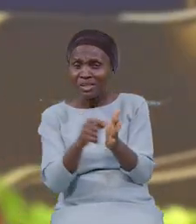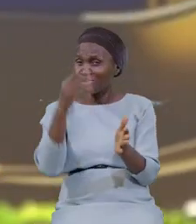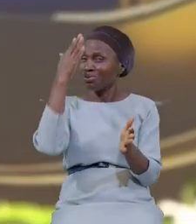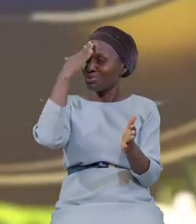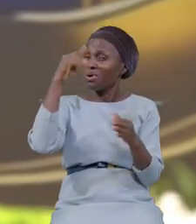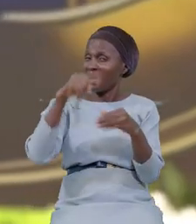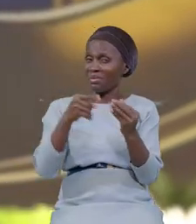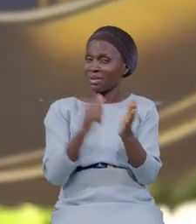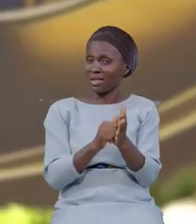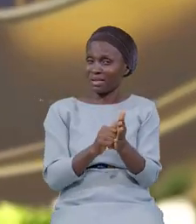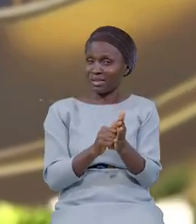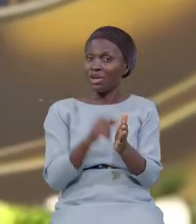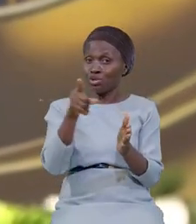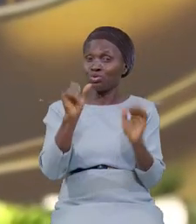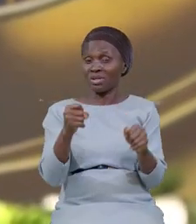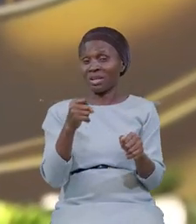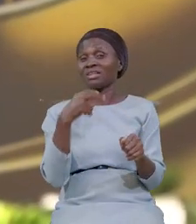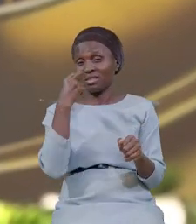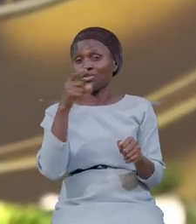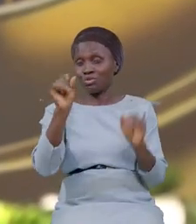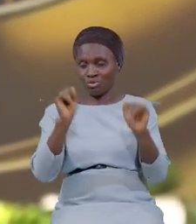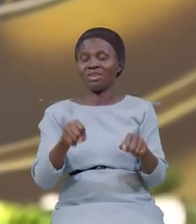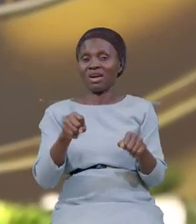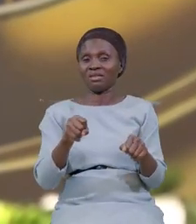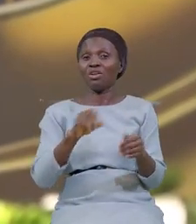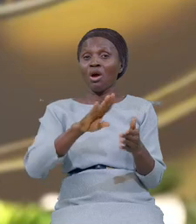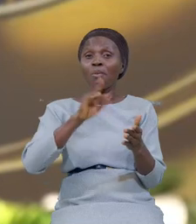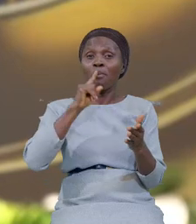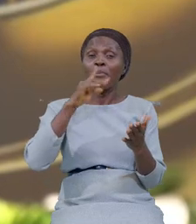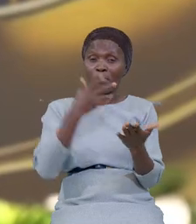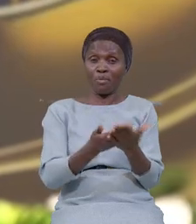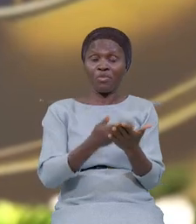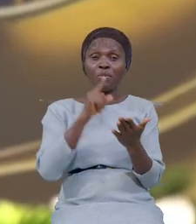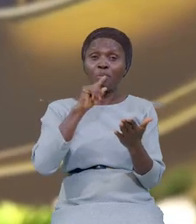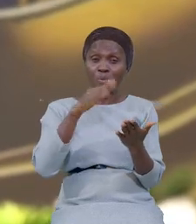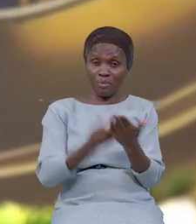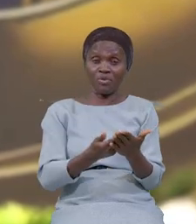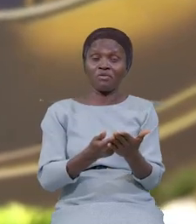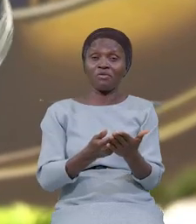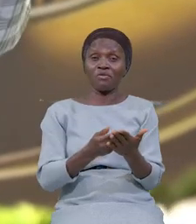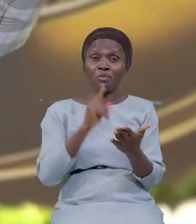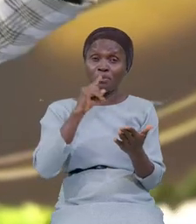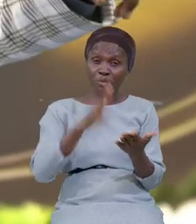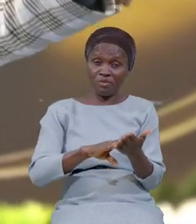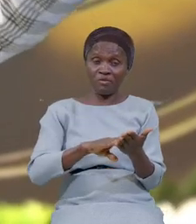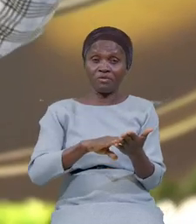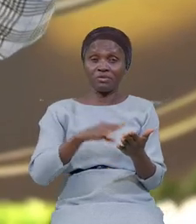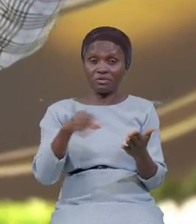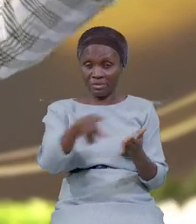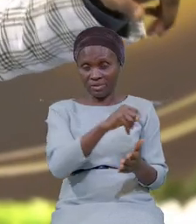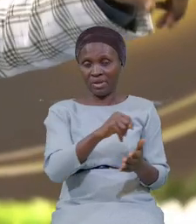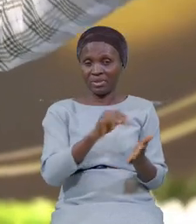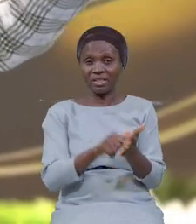that you can say, I can prove them, they are facts, but they are negative facts, and they will only poison